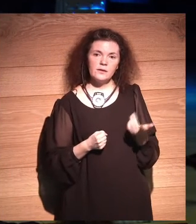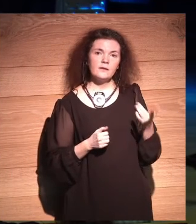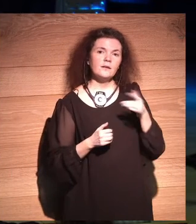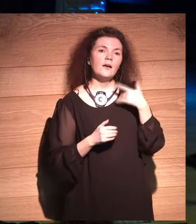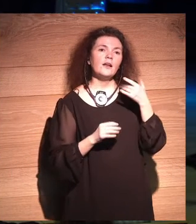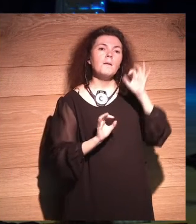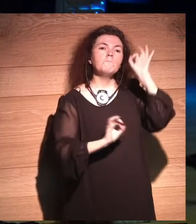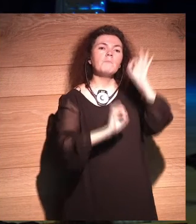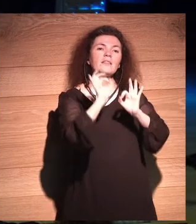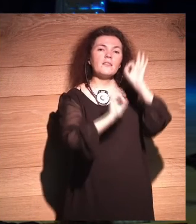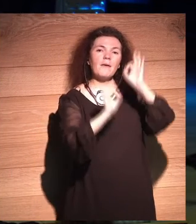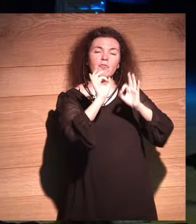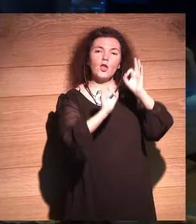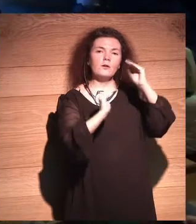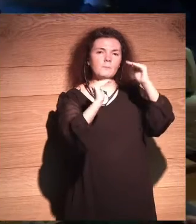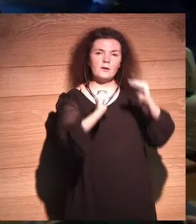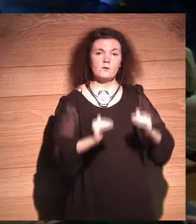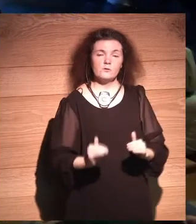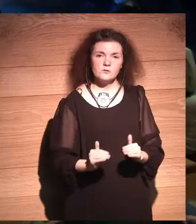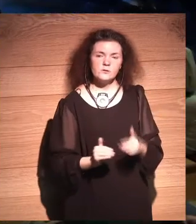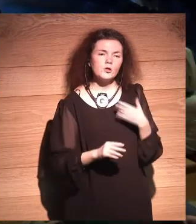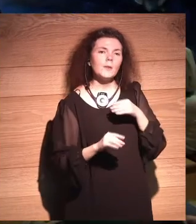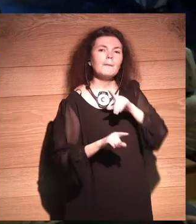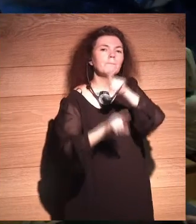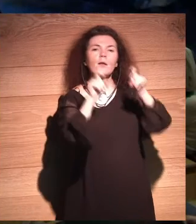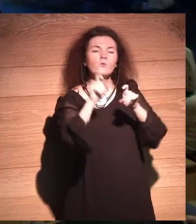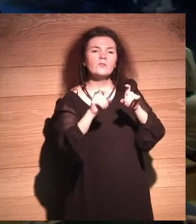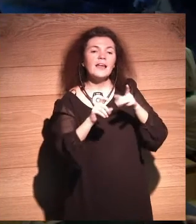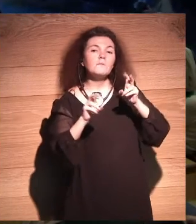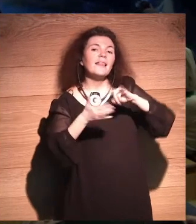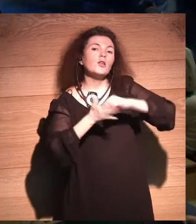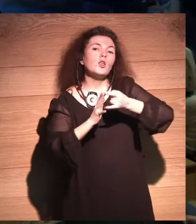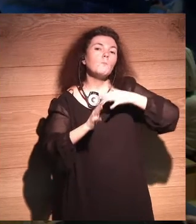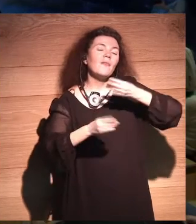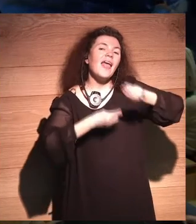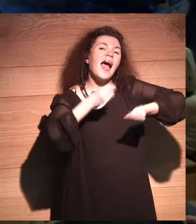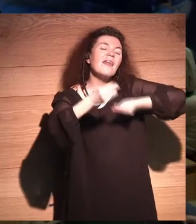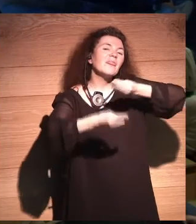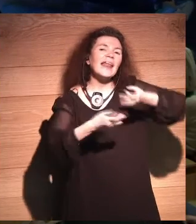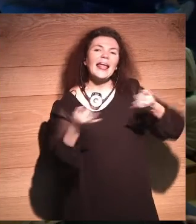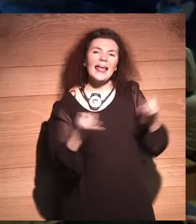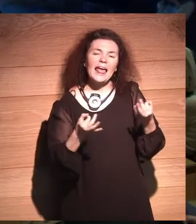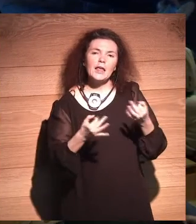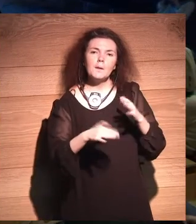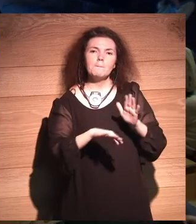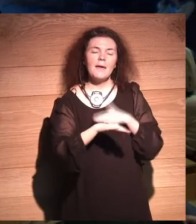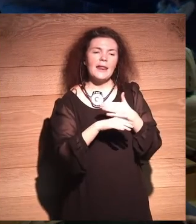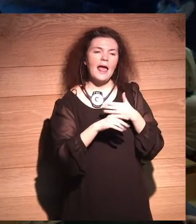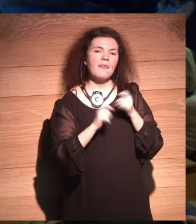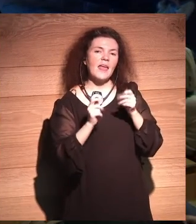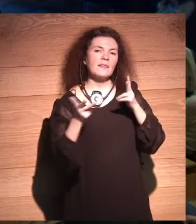specific question is, what can we do with technology to also make the representative democracy, in particular